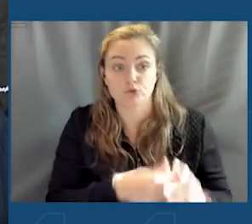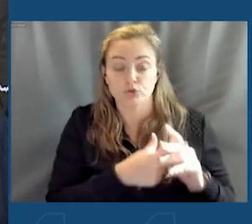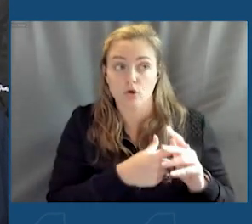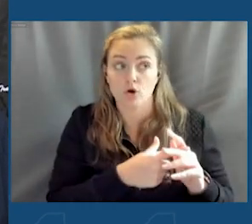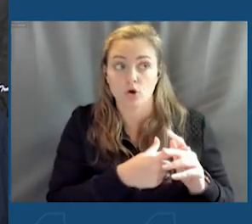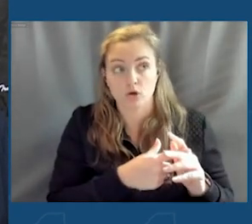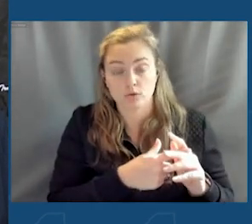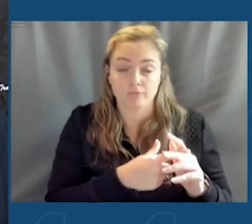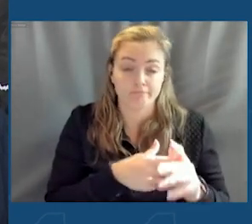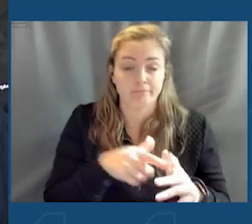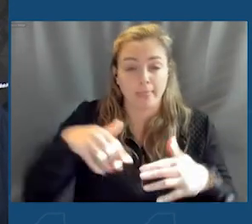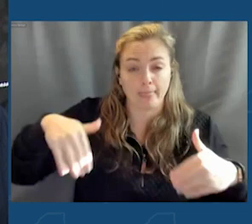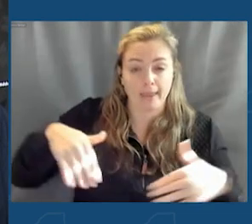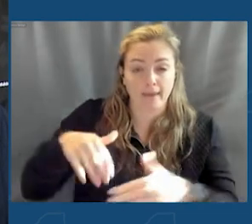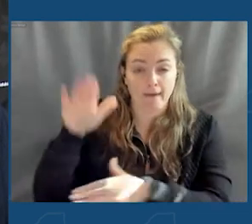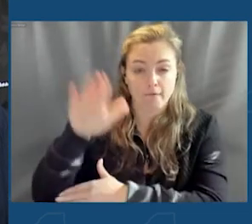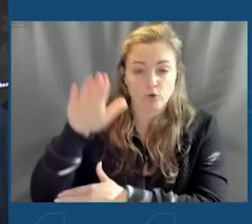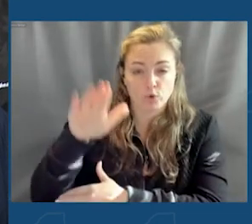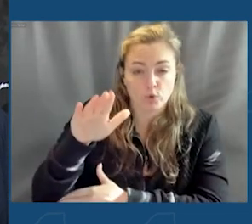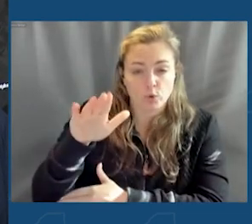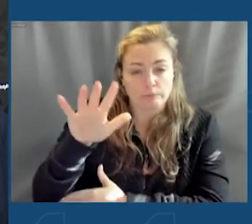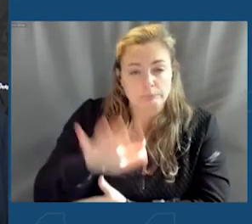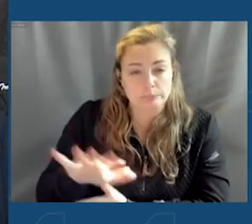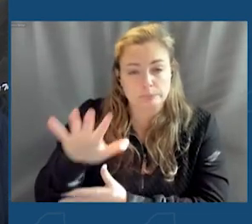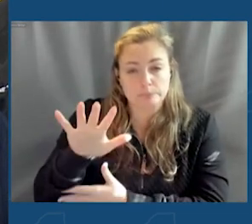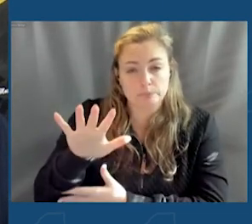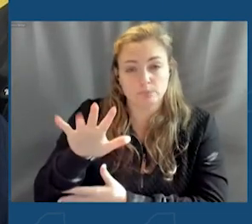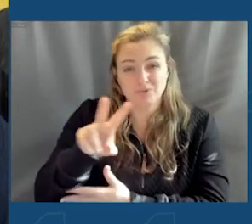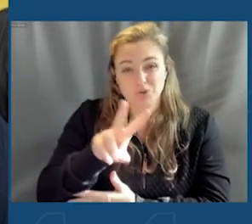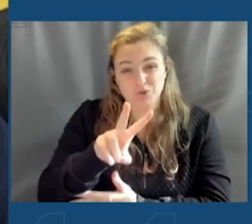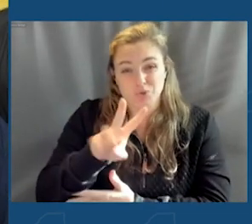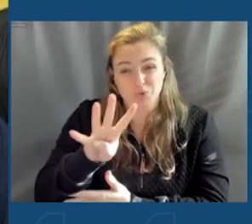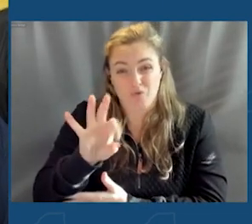this afternoon. We're expecting upwards of 2 to 4 feet.